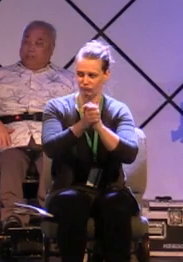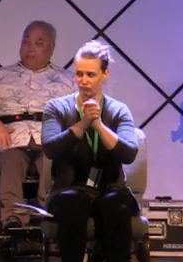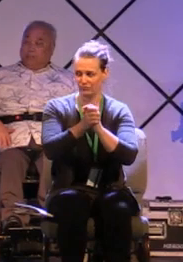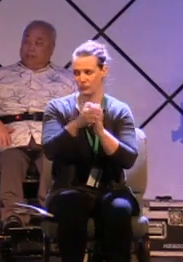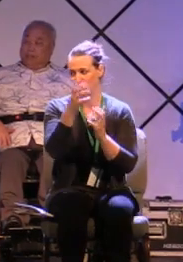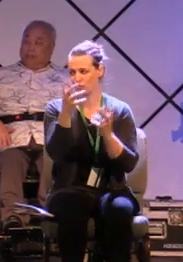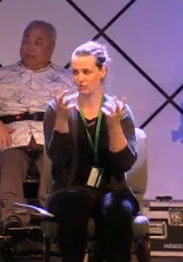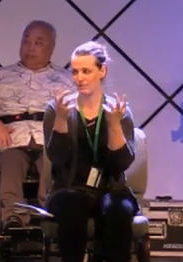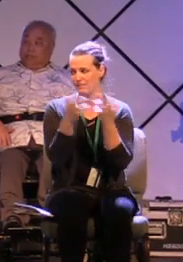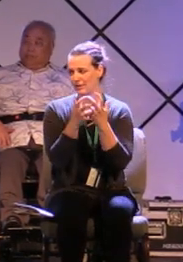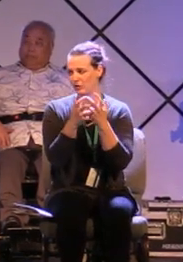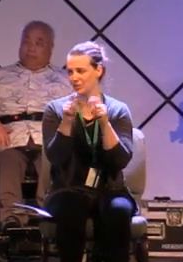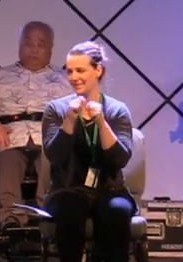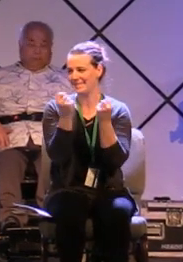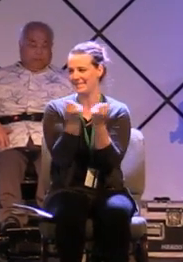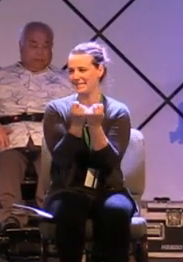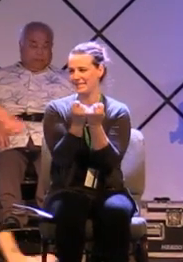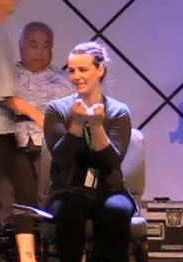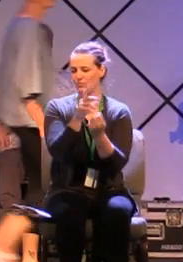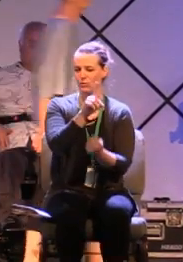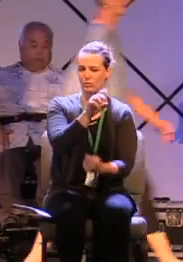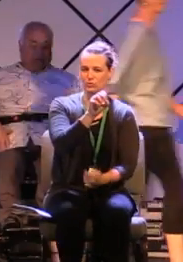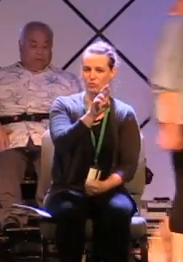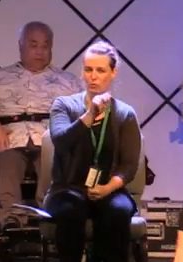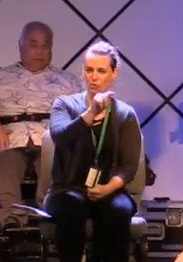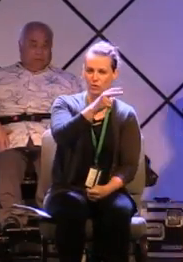Congratulations to successor service team, Dorothy and Tanvir.